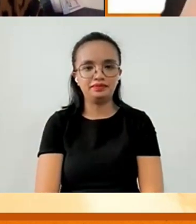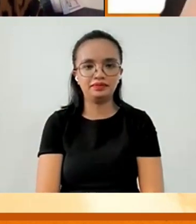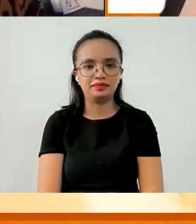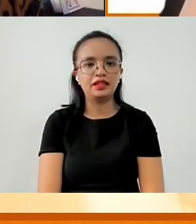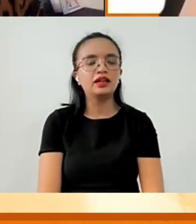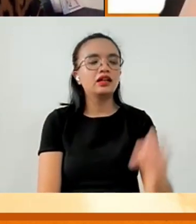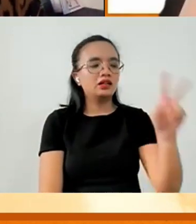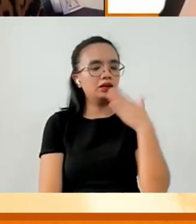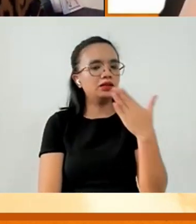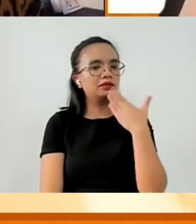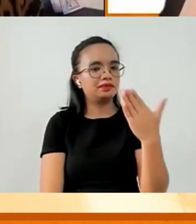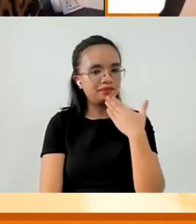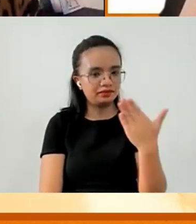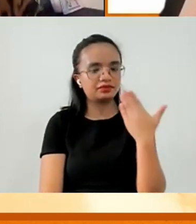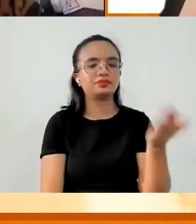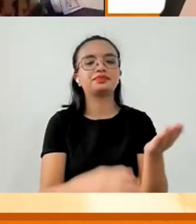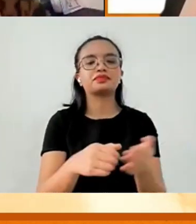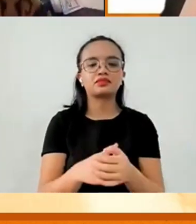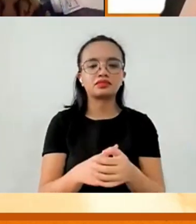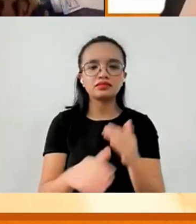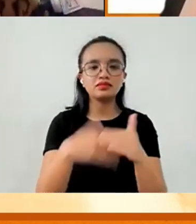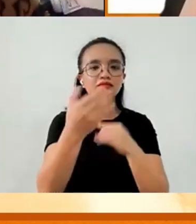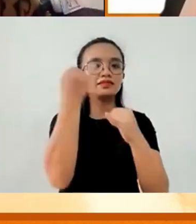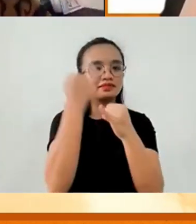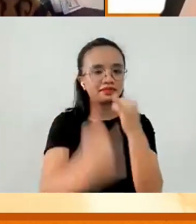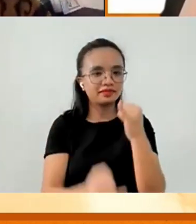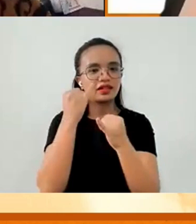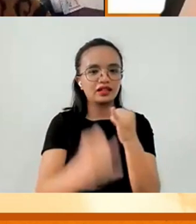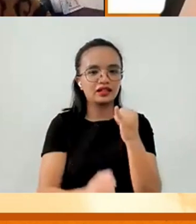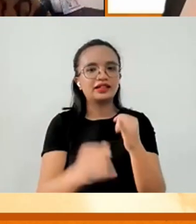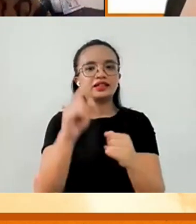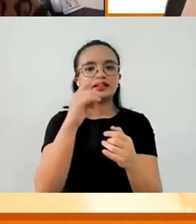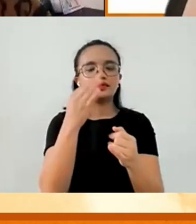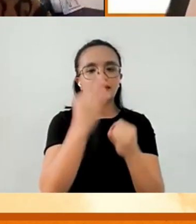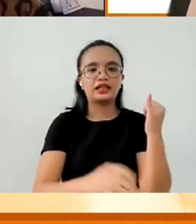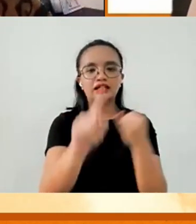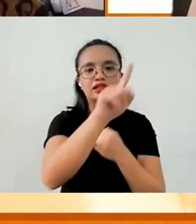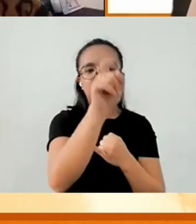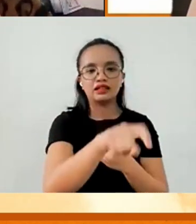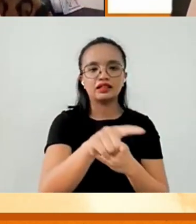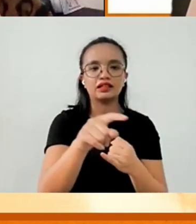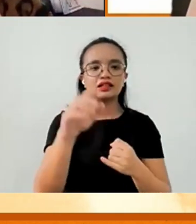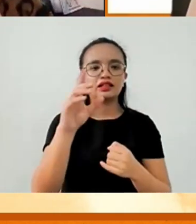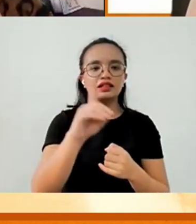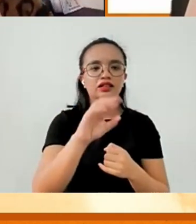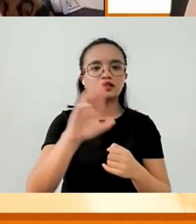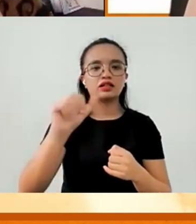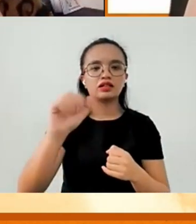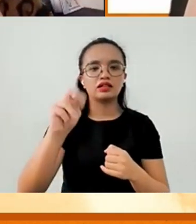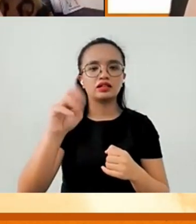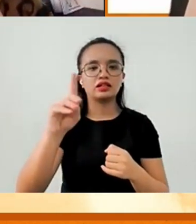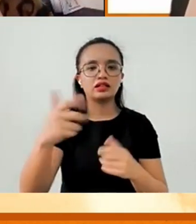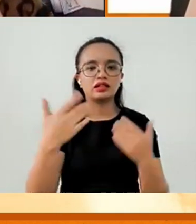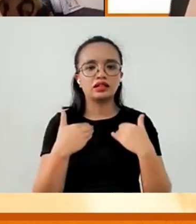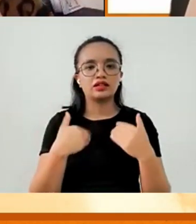Okay, thank you very much, Dr. Taroja. And last but not least, the final question to Dr. Carandang. There's a question here